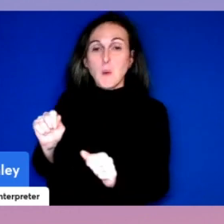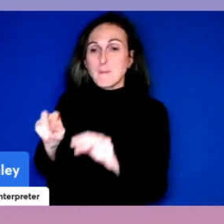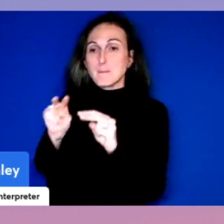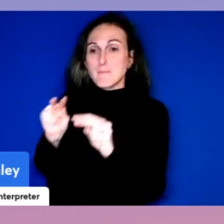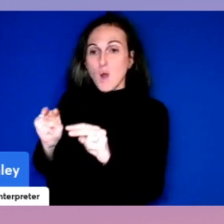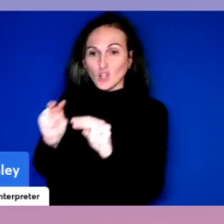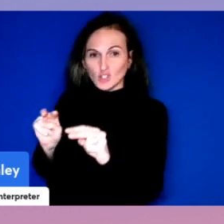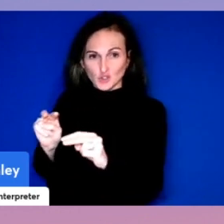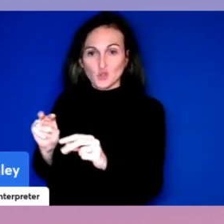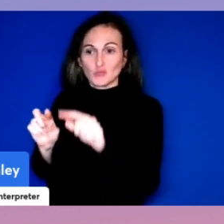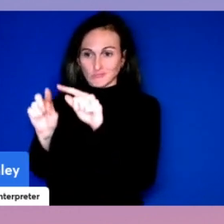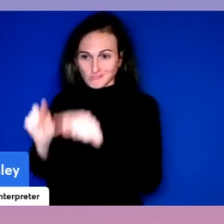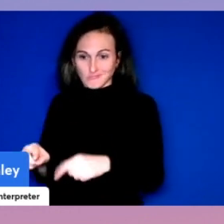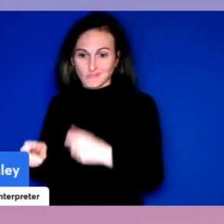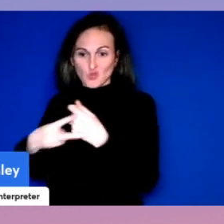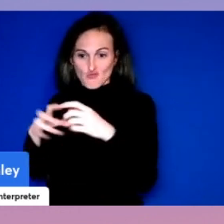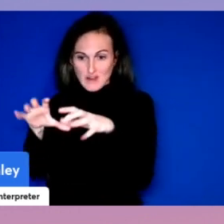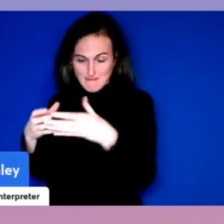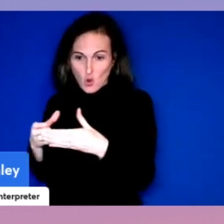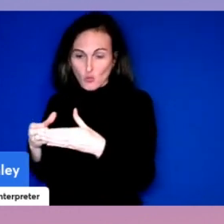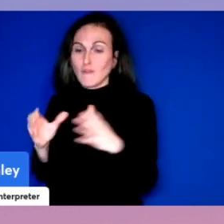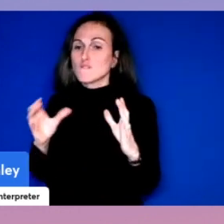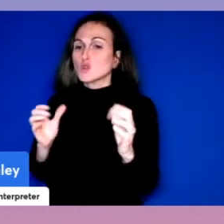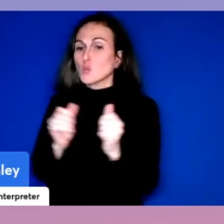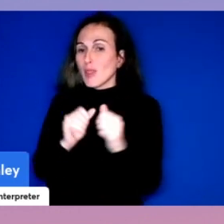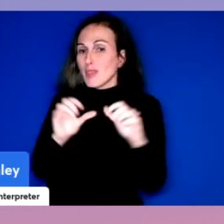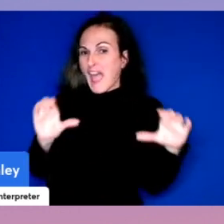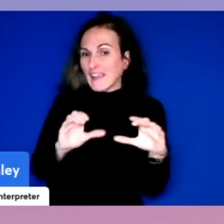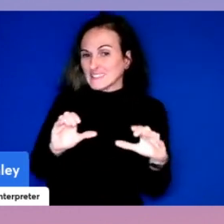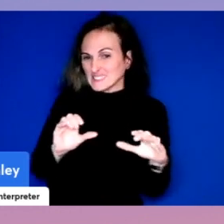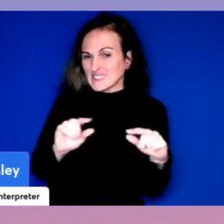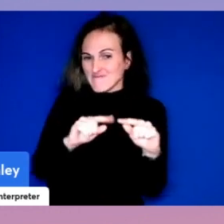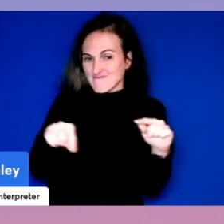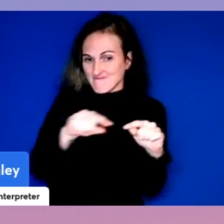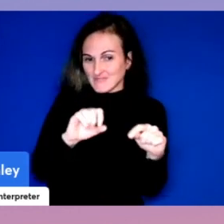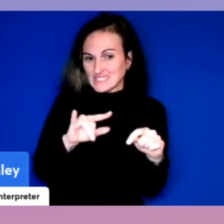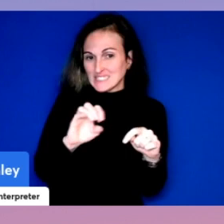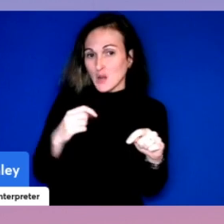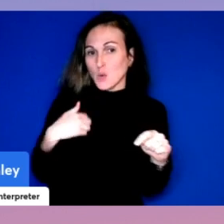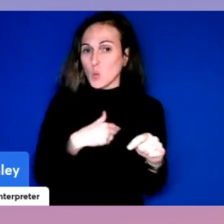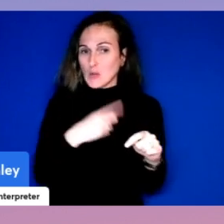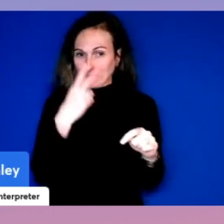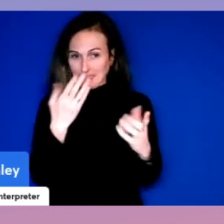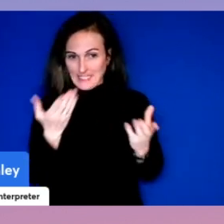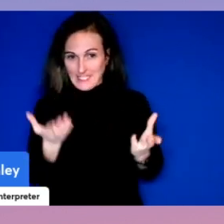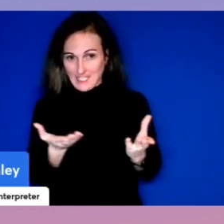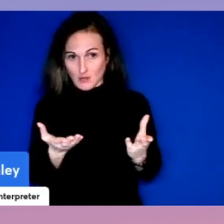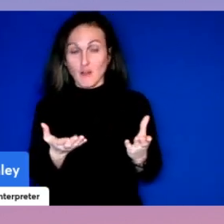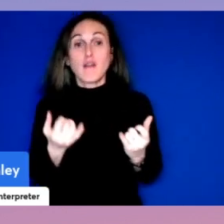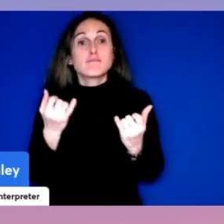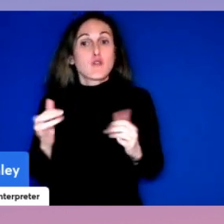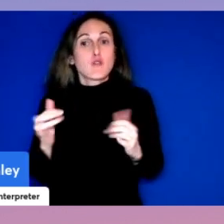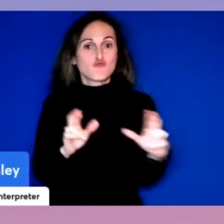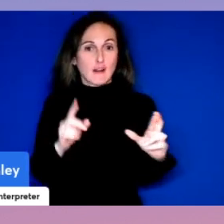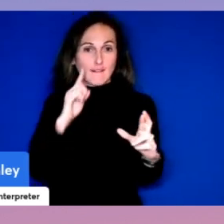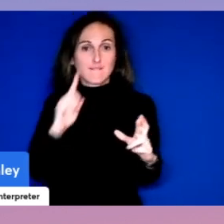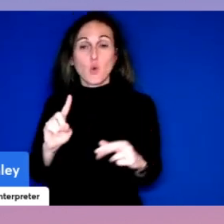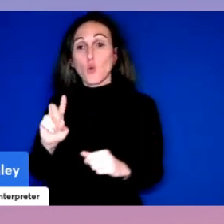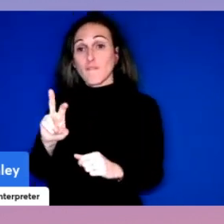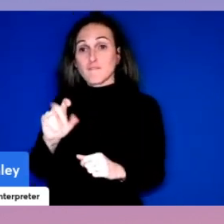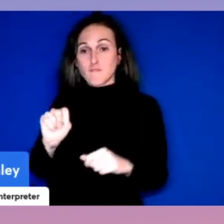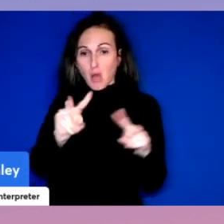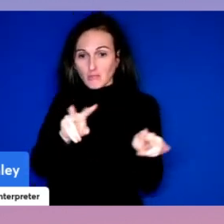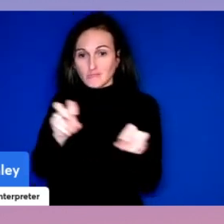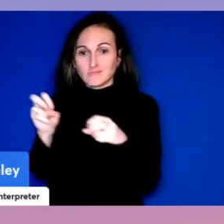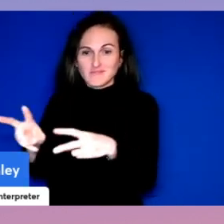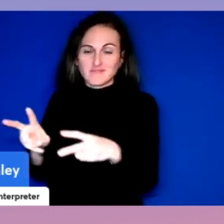good. Everything is healthy. Next step is to introduce Vault, which is our final step for our demo today. All